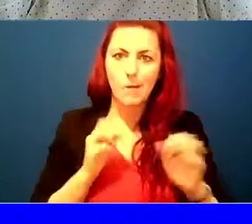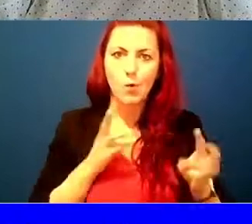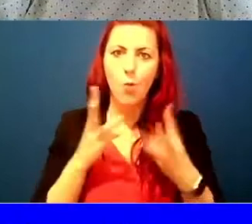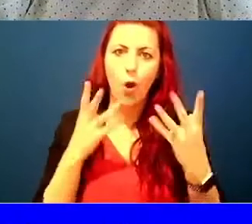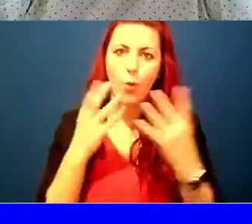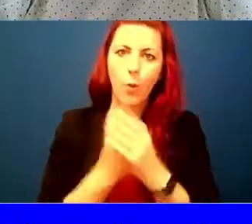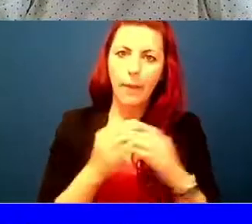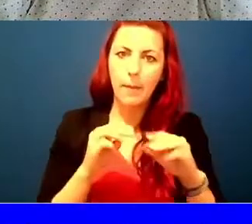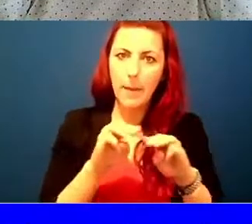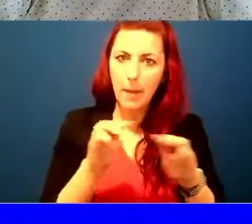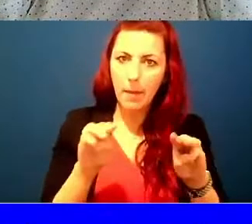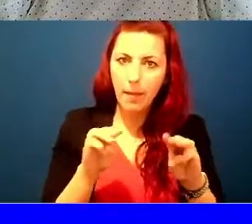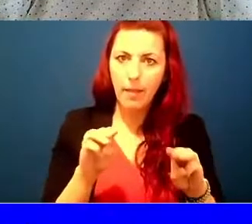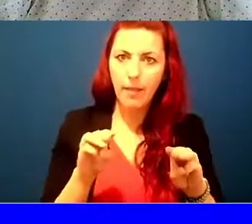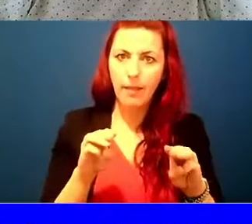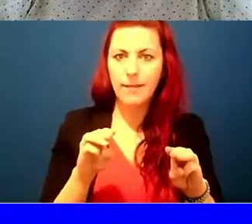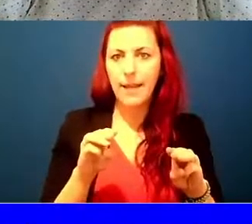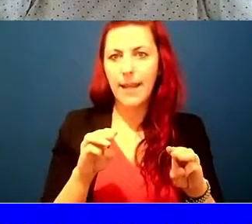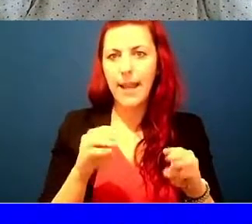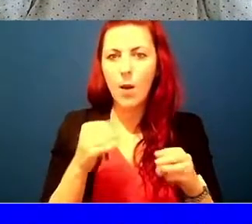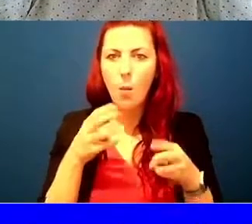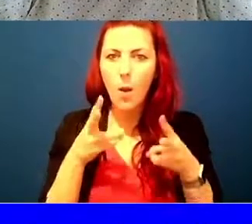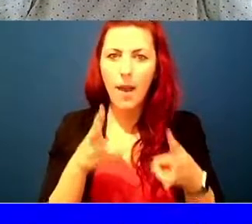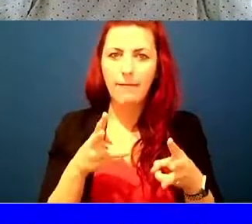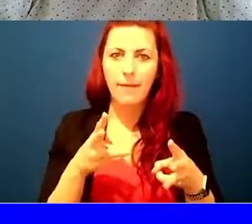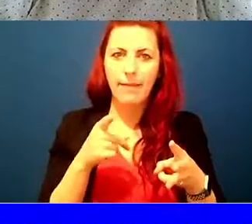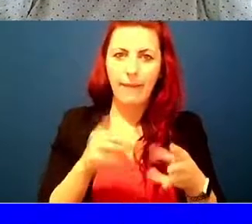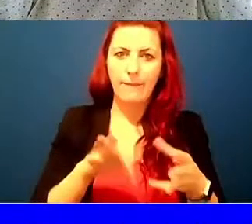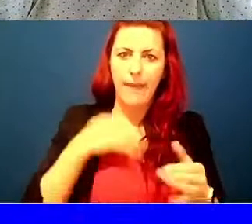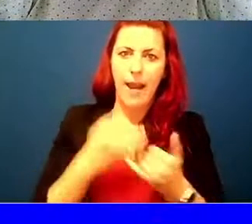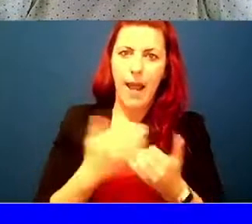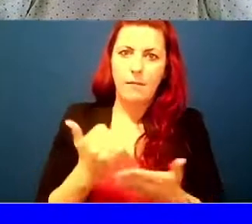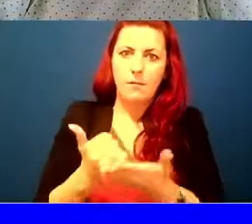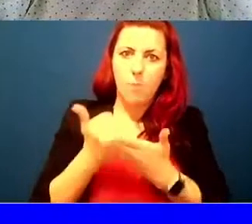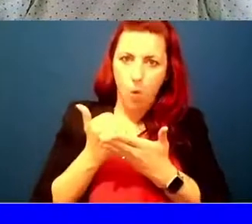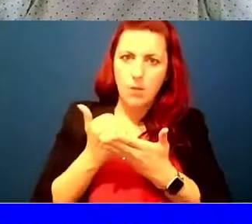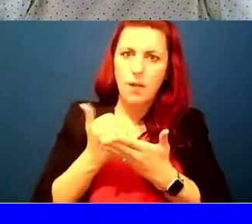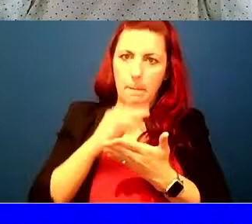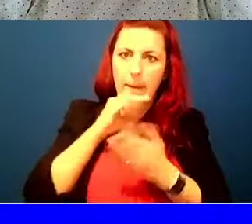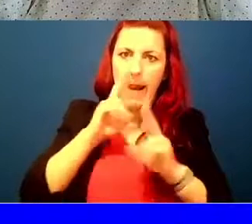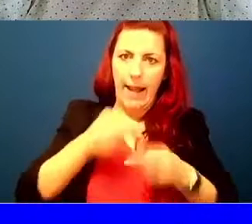people in a way that supports them to properly access the system.